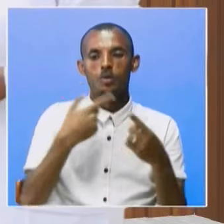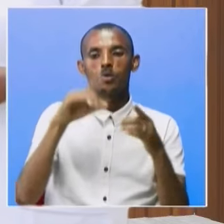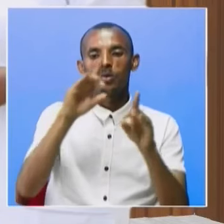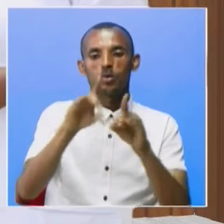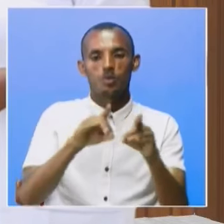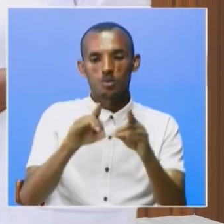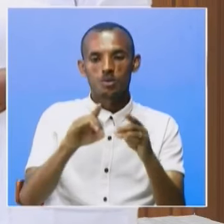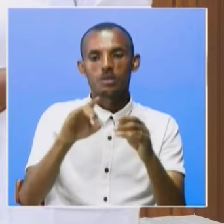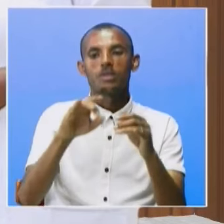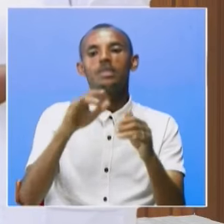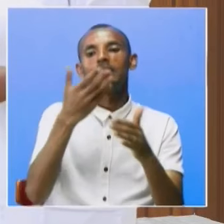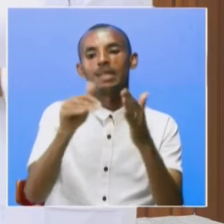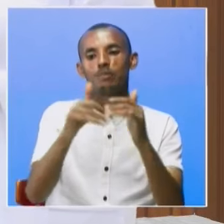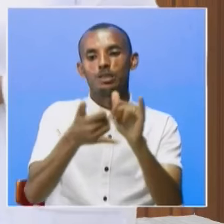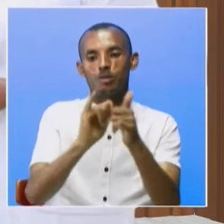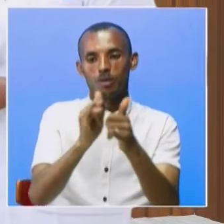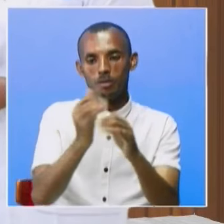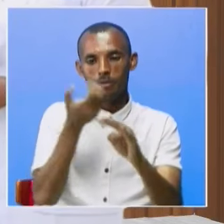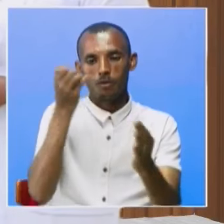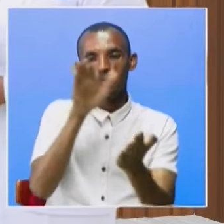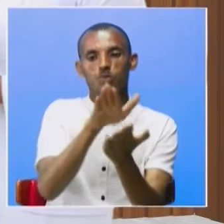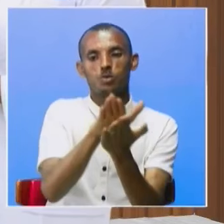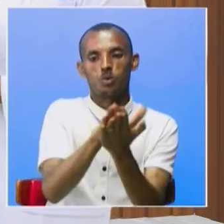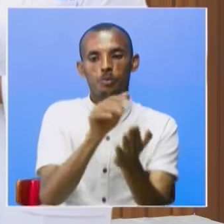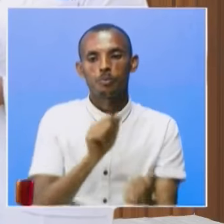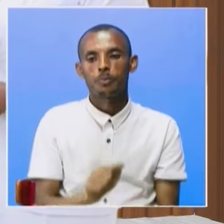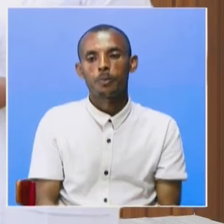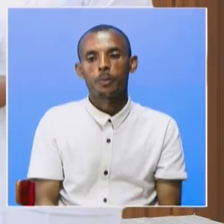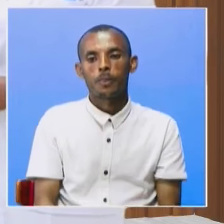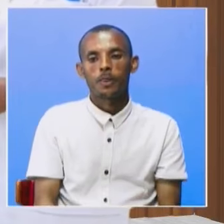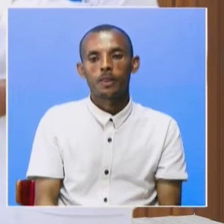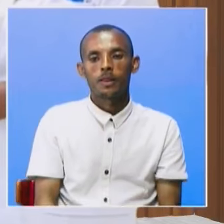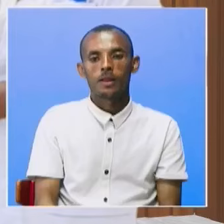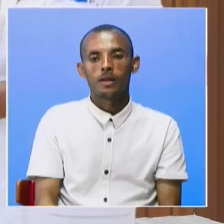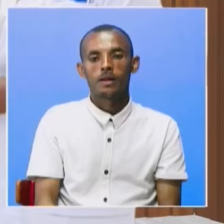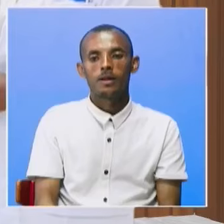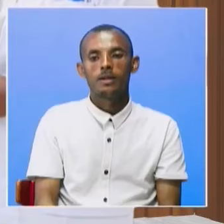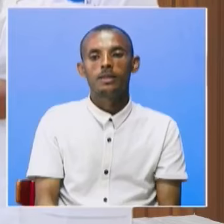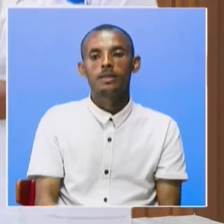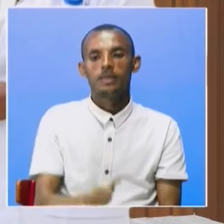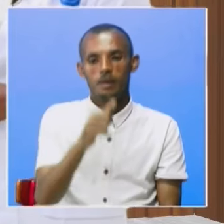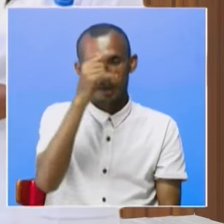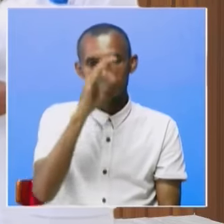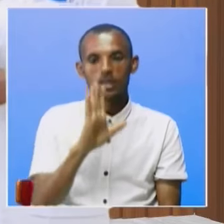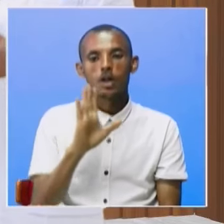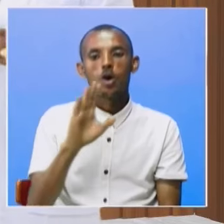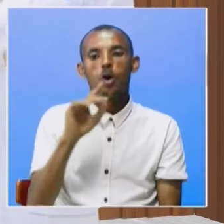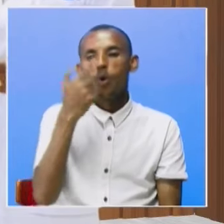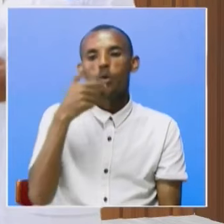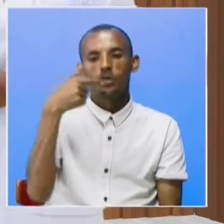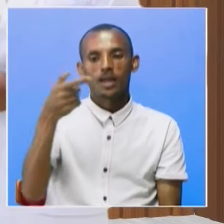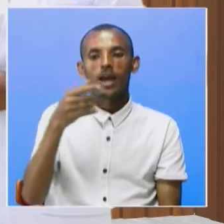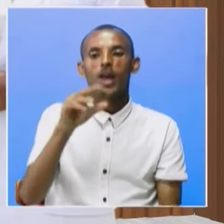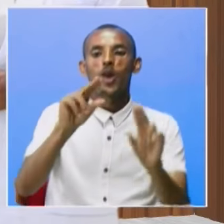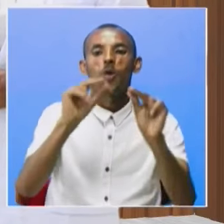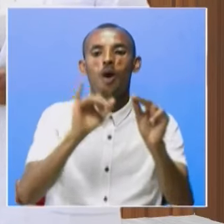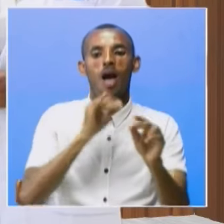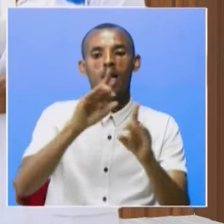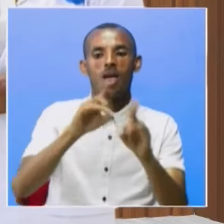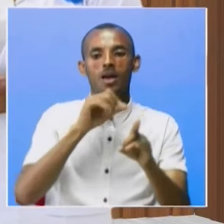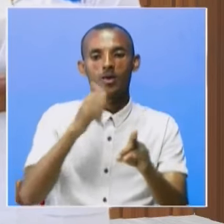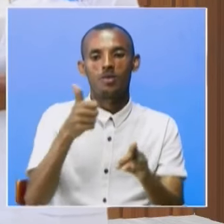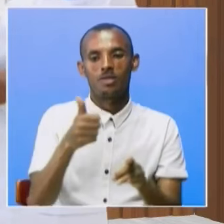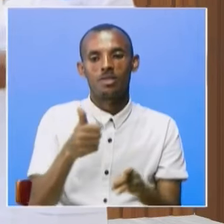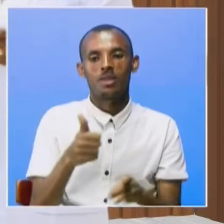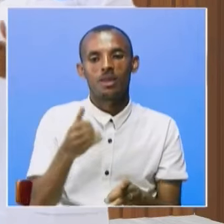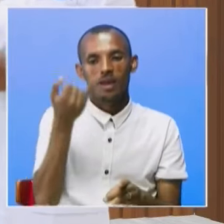some exercise before school. Yeah? The person who says, no, I don't, if you ask